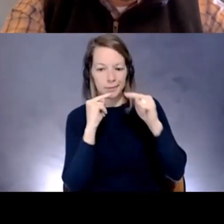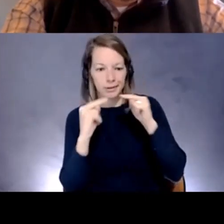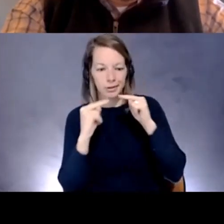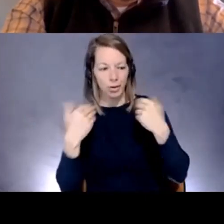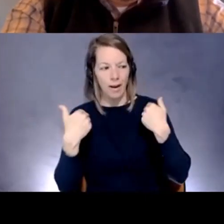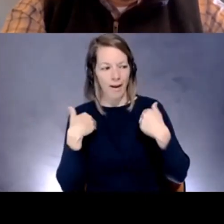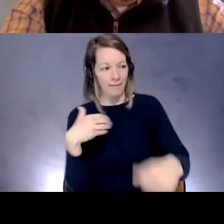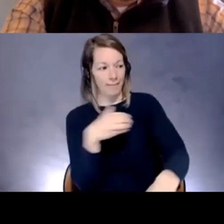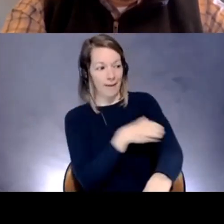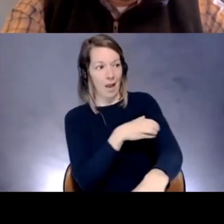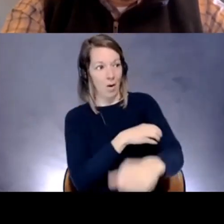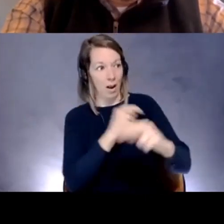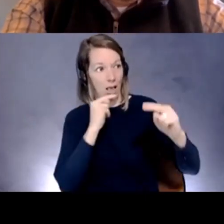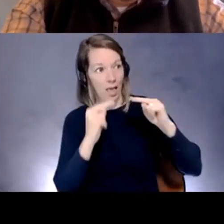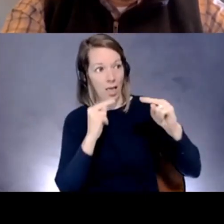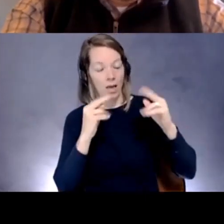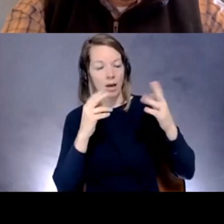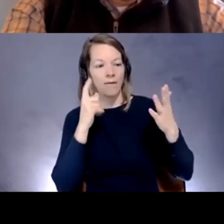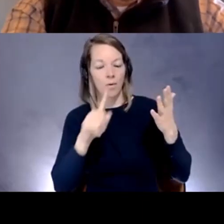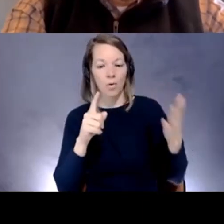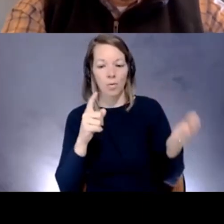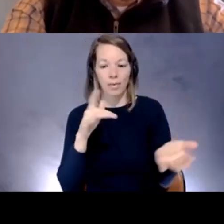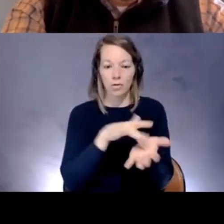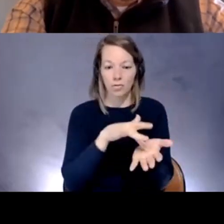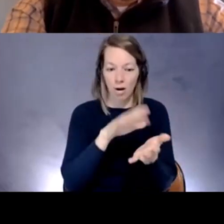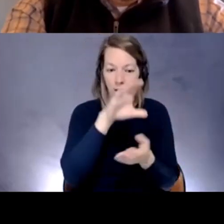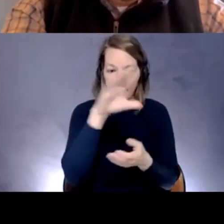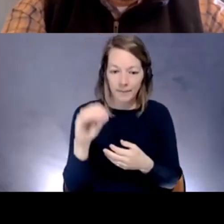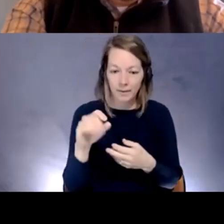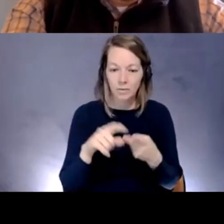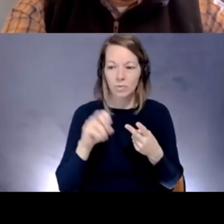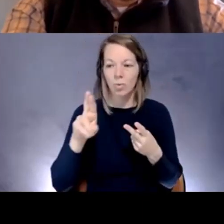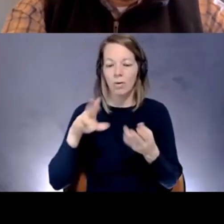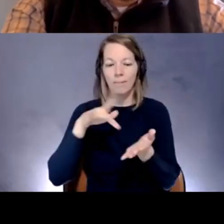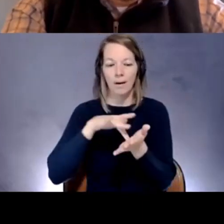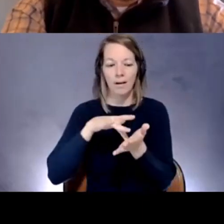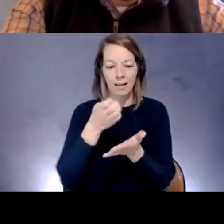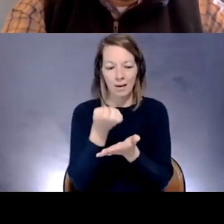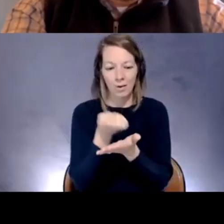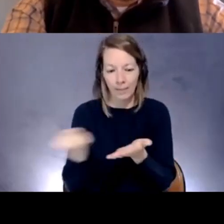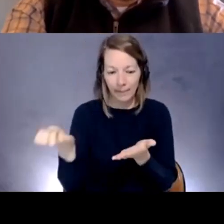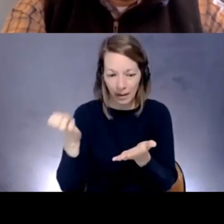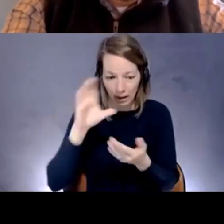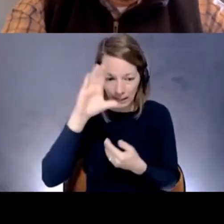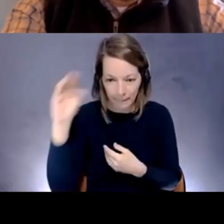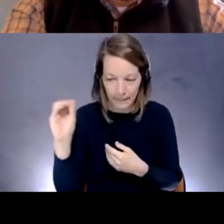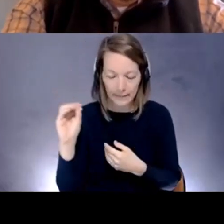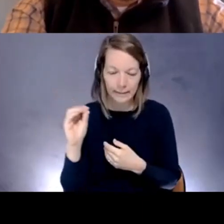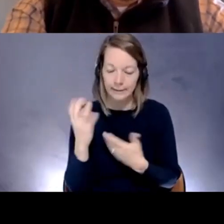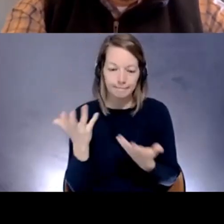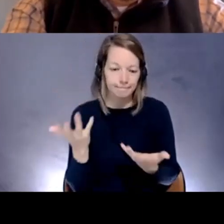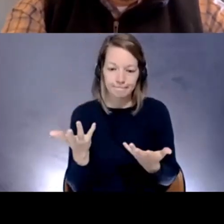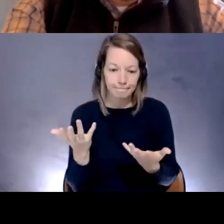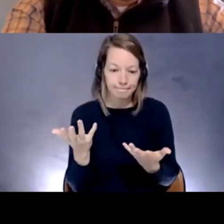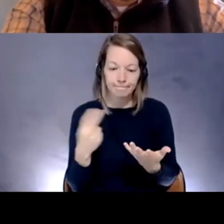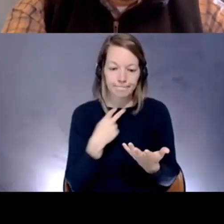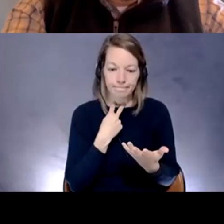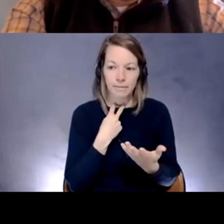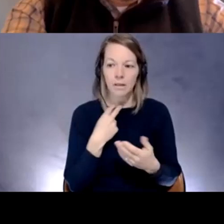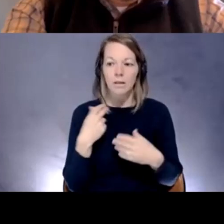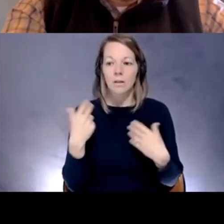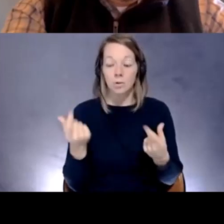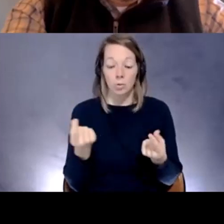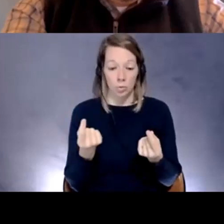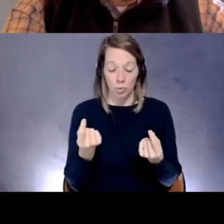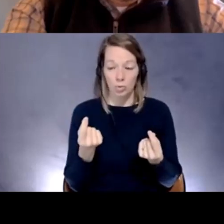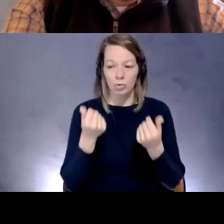to negotiate with the drug companies or with medical equipment companies. And so what we're working to do